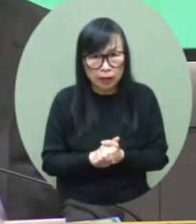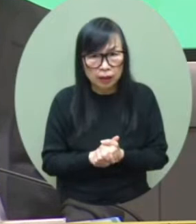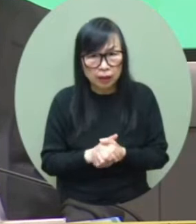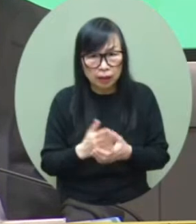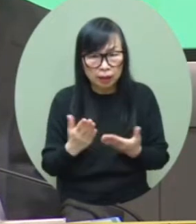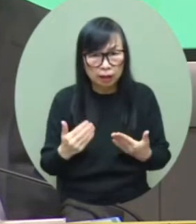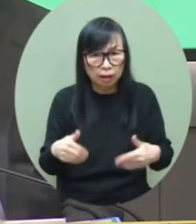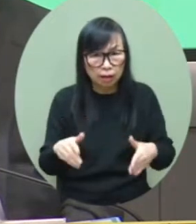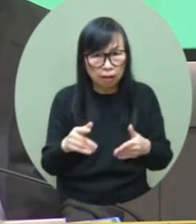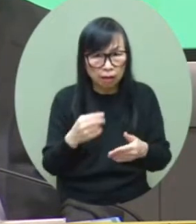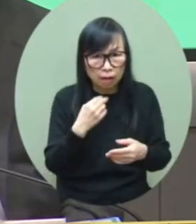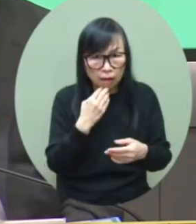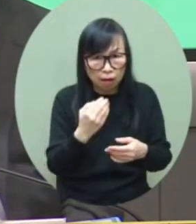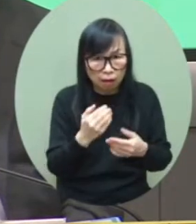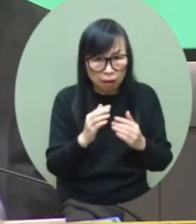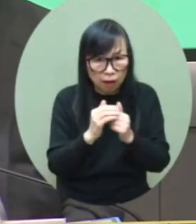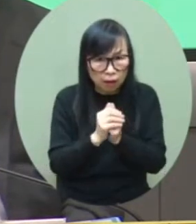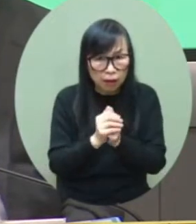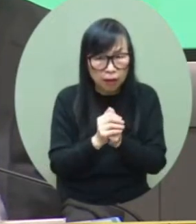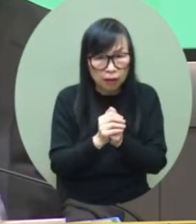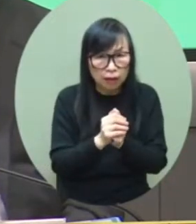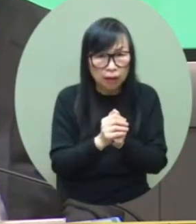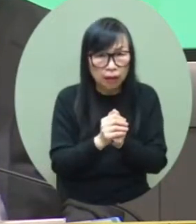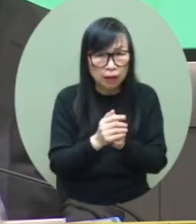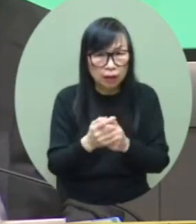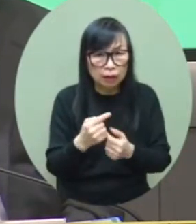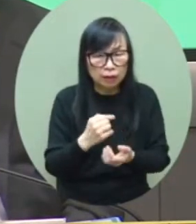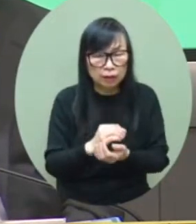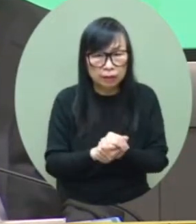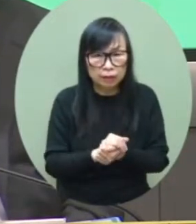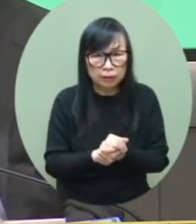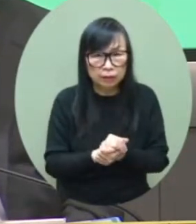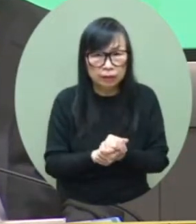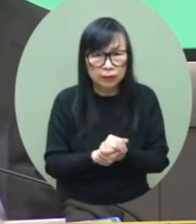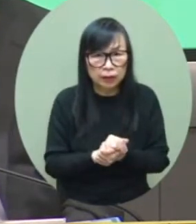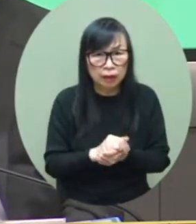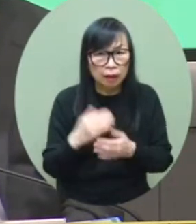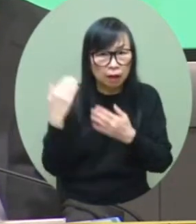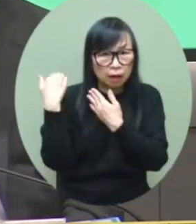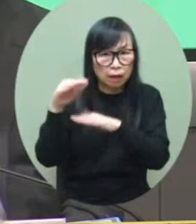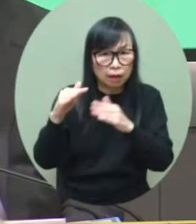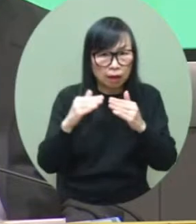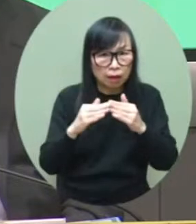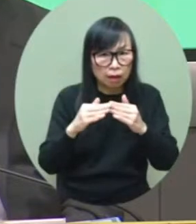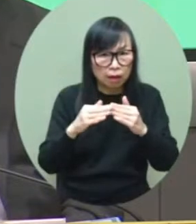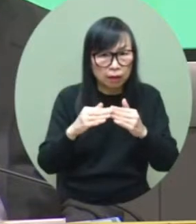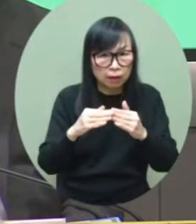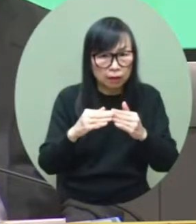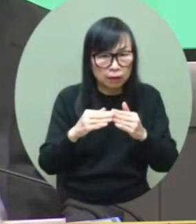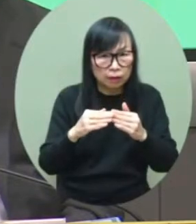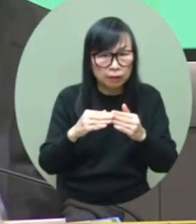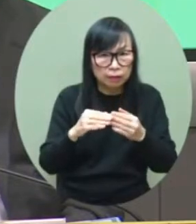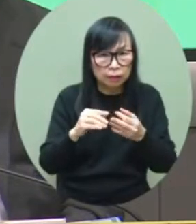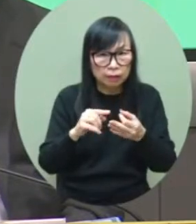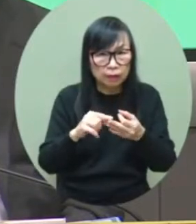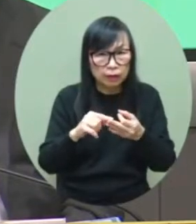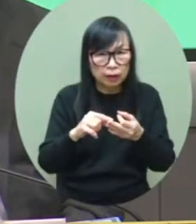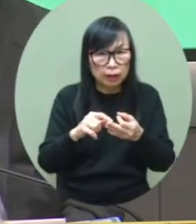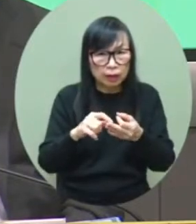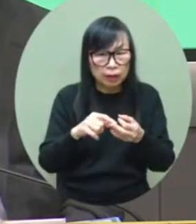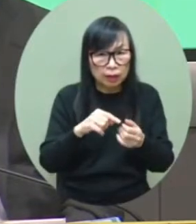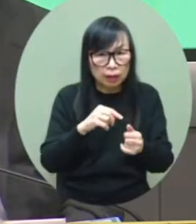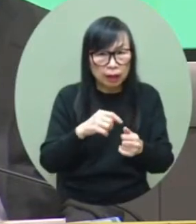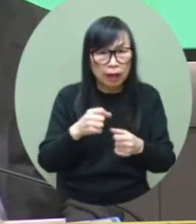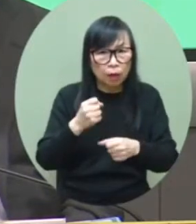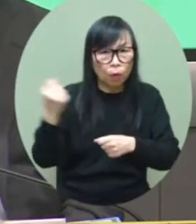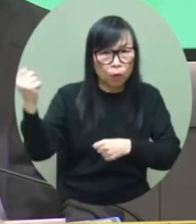was removed. And secondly, we heard the voices of the people about express rail service. And so that's why the